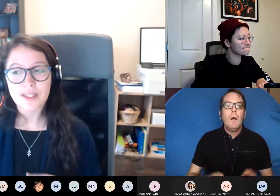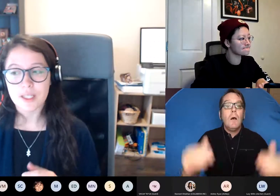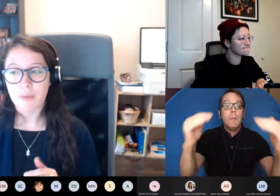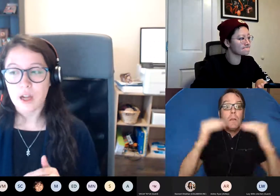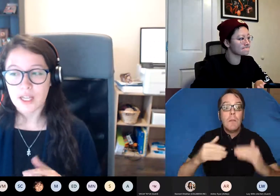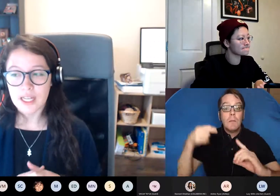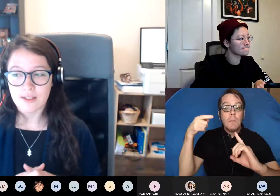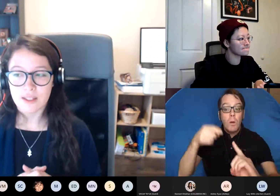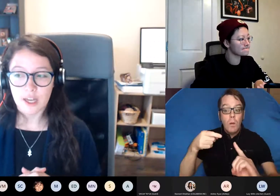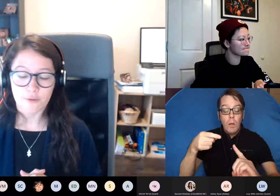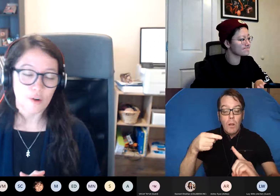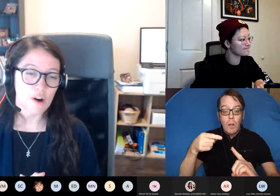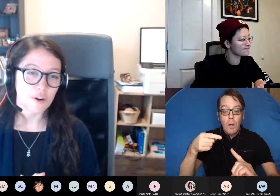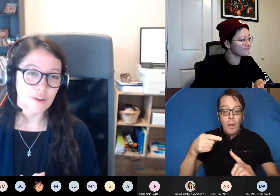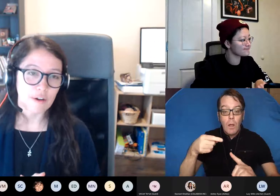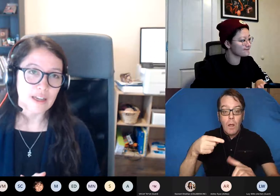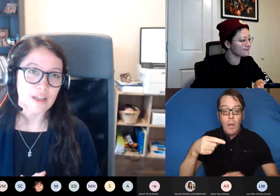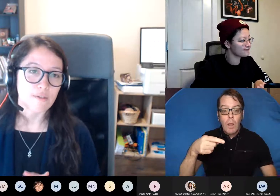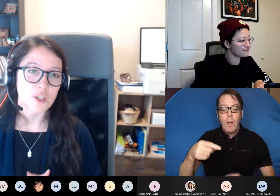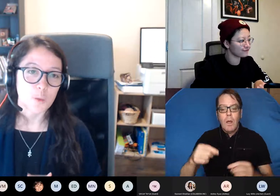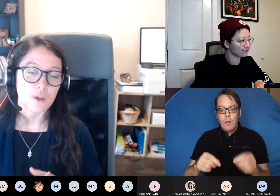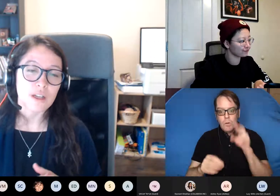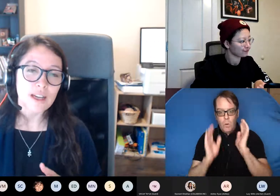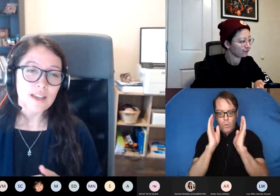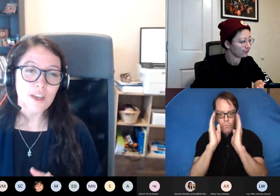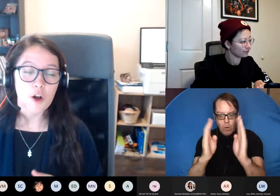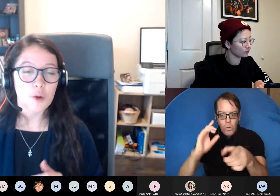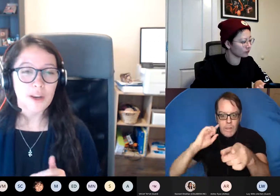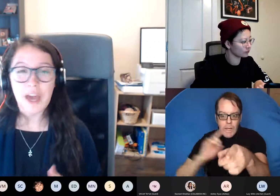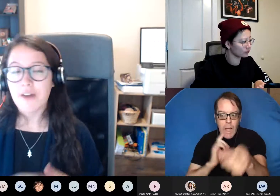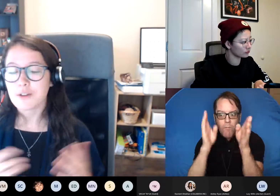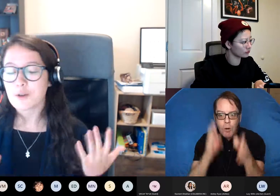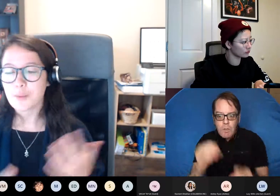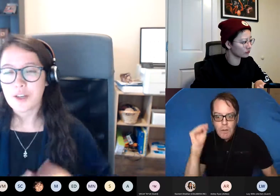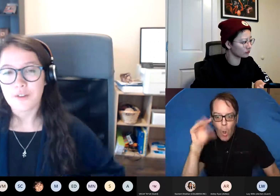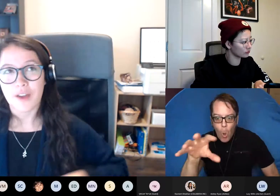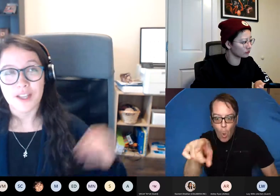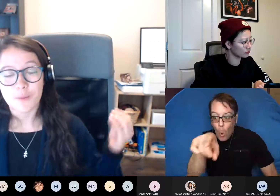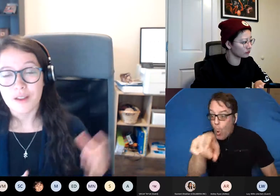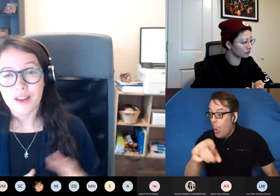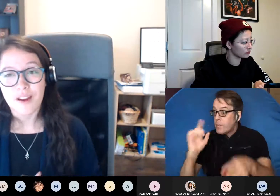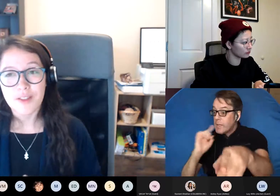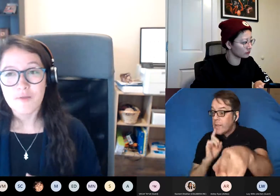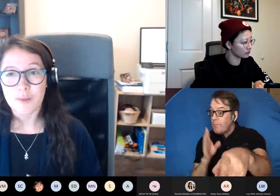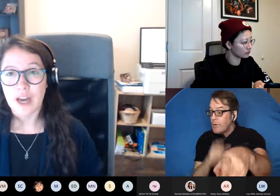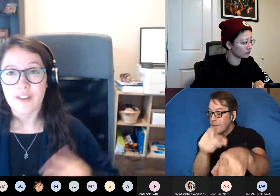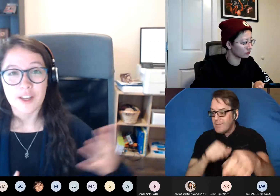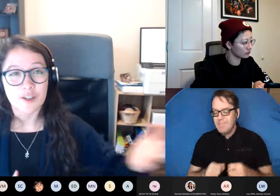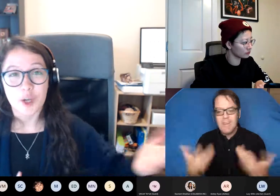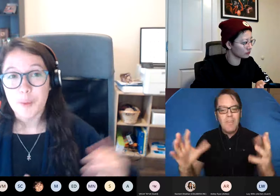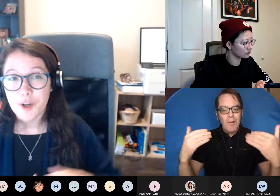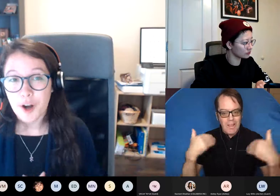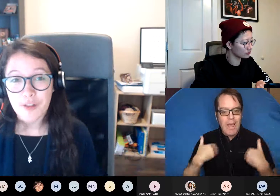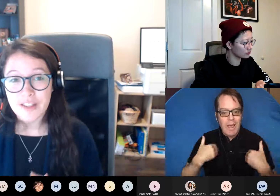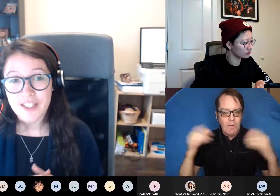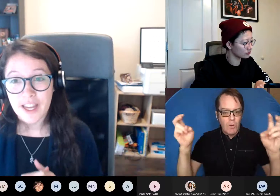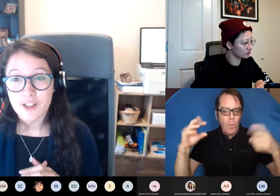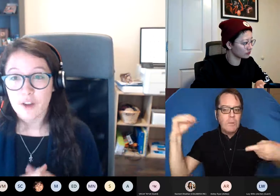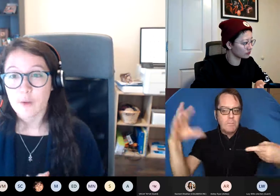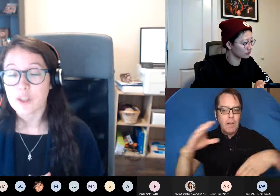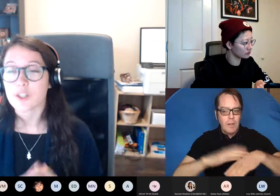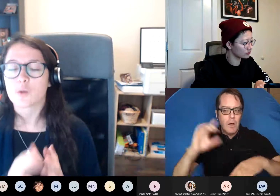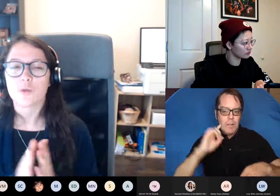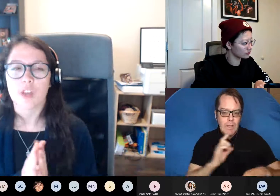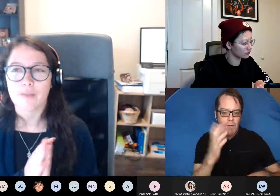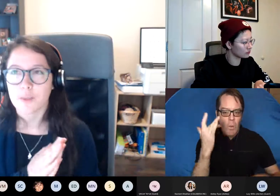is to avoid spotlighting the deaf or hard of hearing individual. They already have a little bit of a spotlight on them from having an interpreter on the